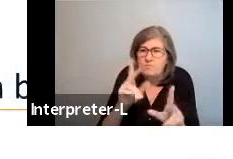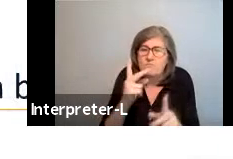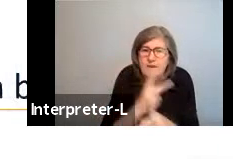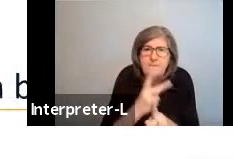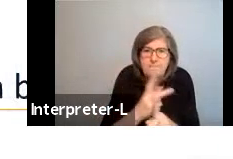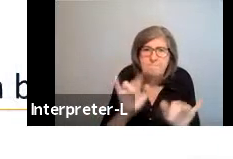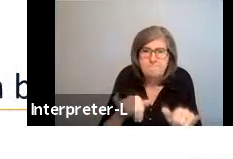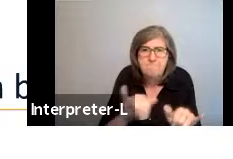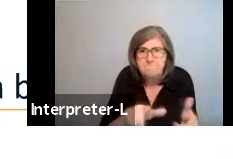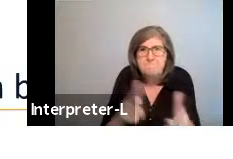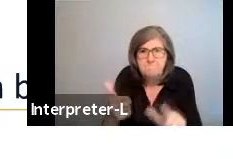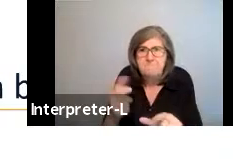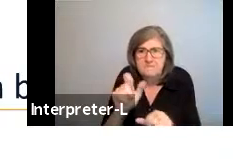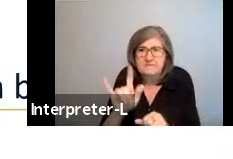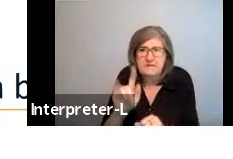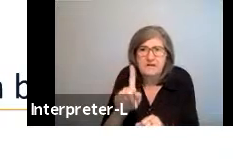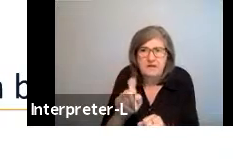good.